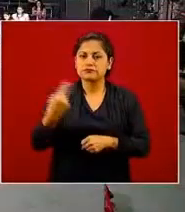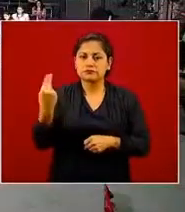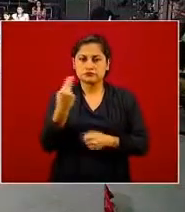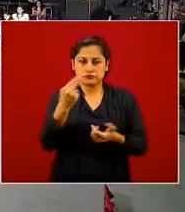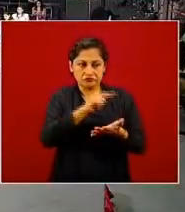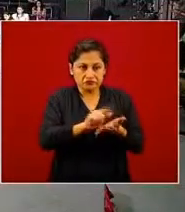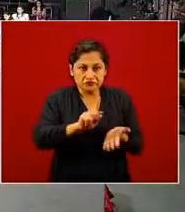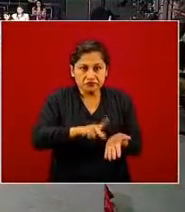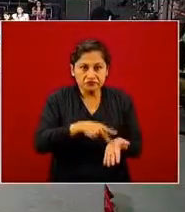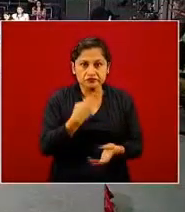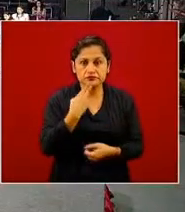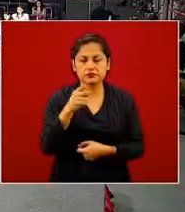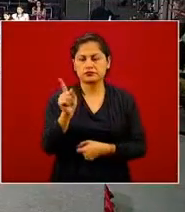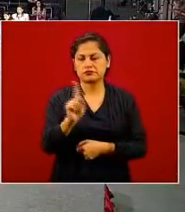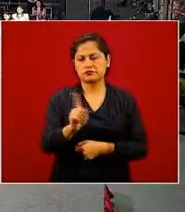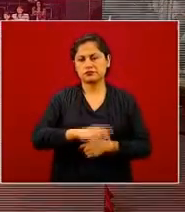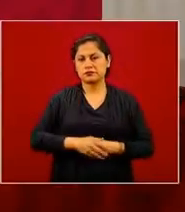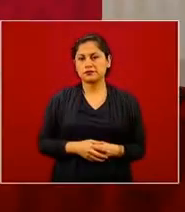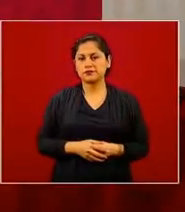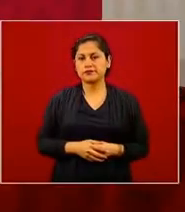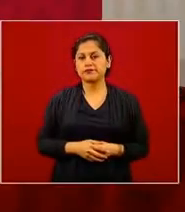the supply